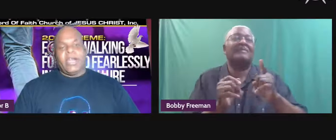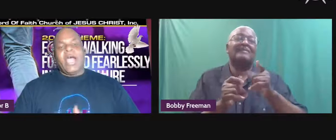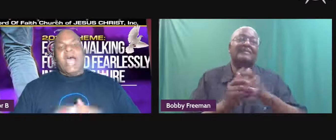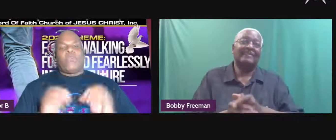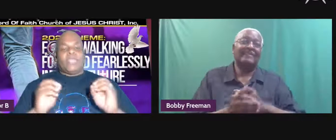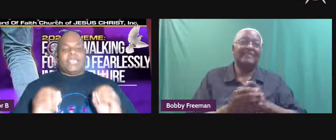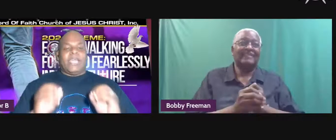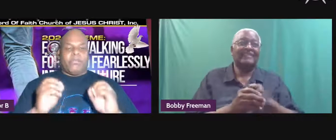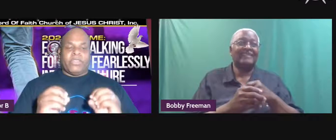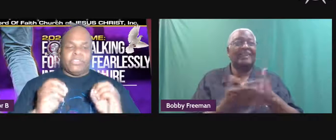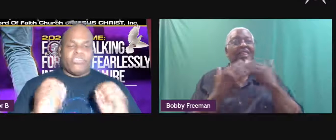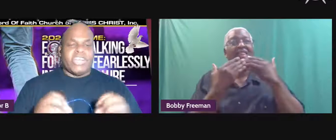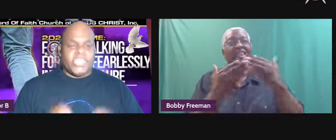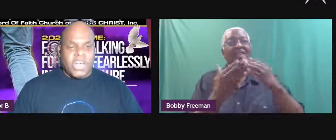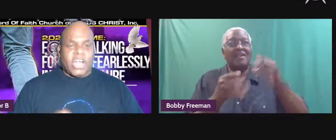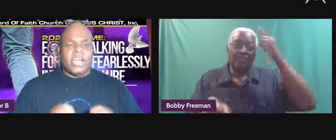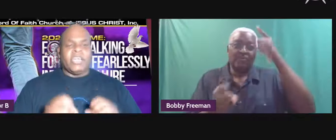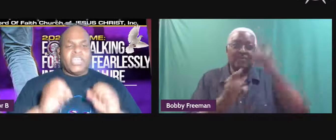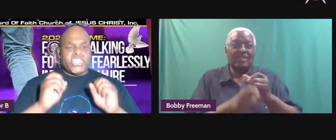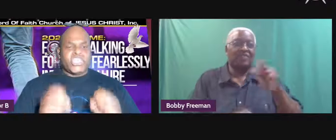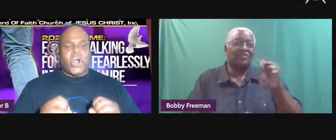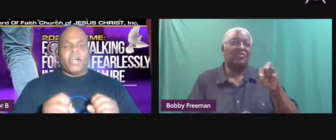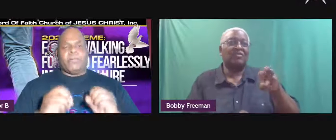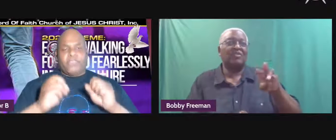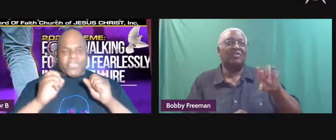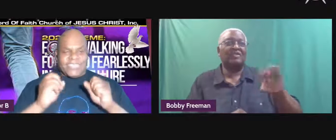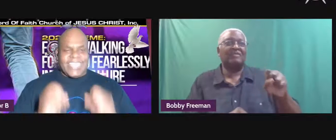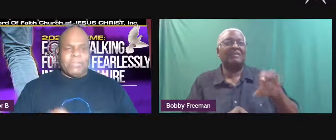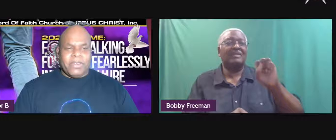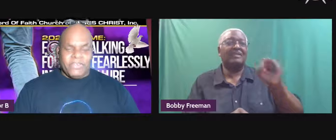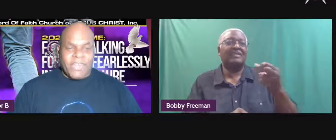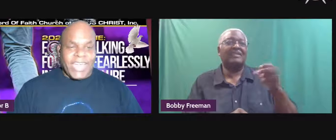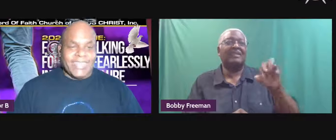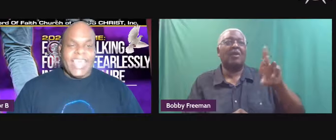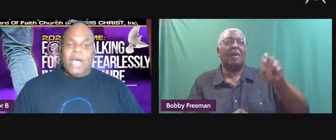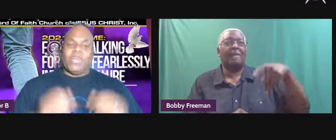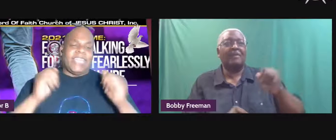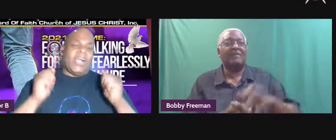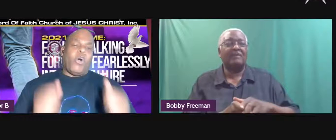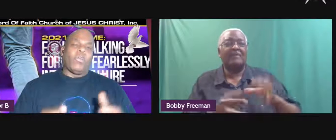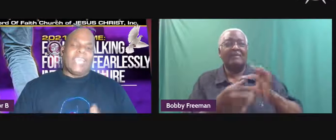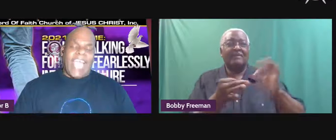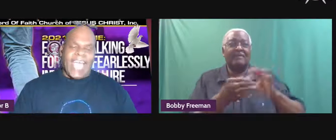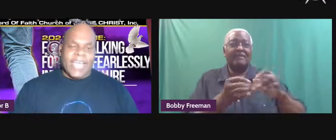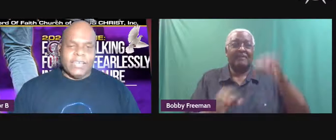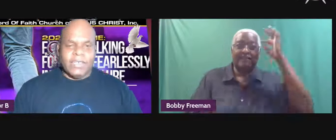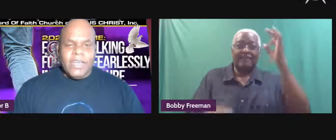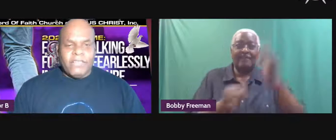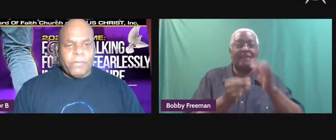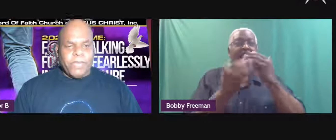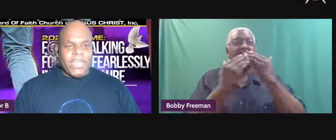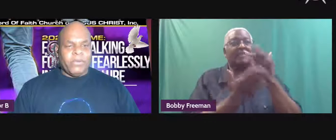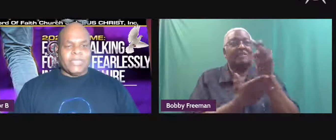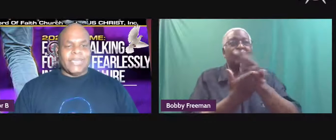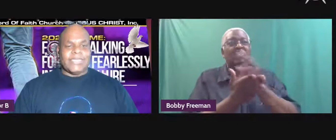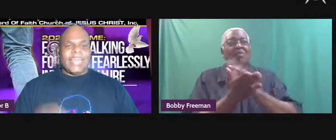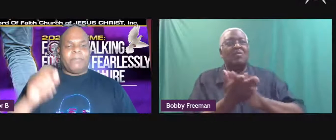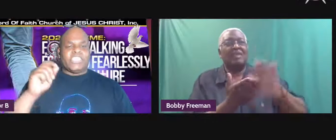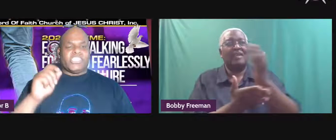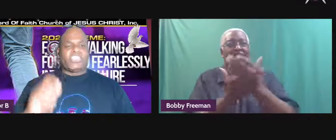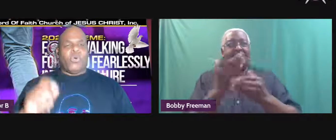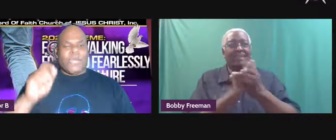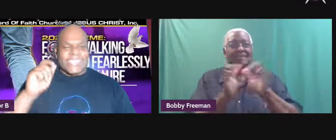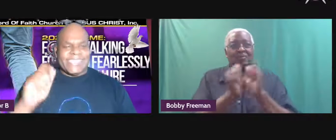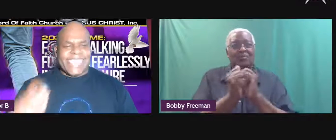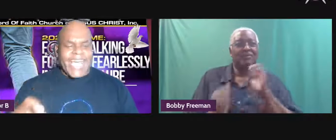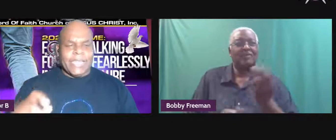and prayer. I want to thank Brother Trayshawn Sharp for the statement of faith. I want to thank Holy Hands for being with us, and